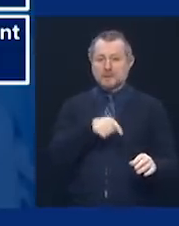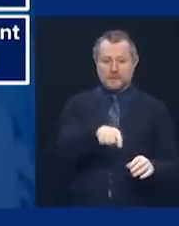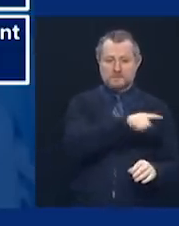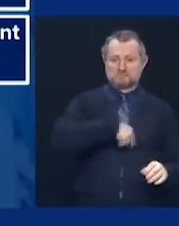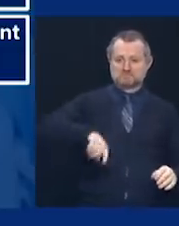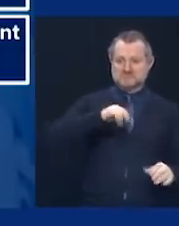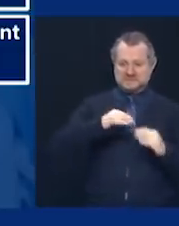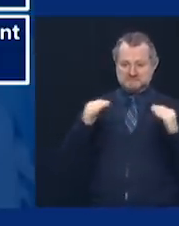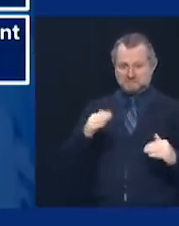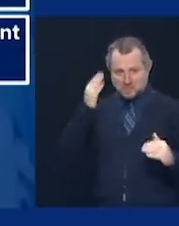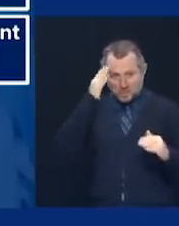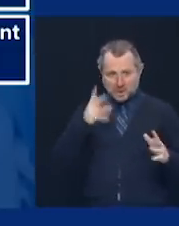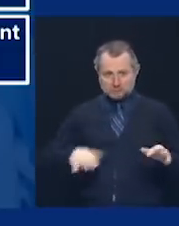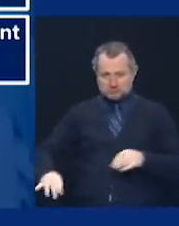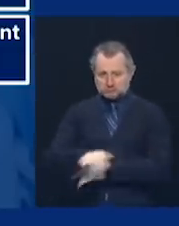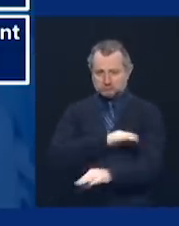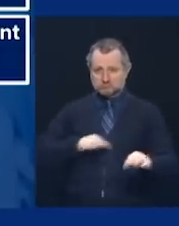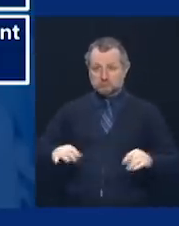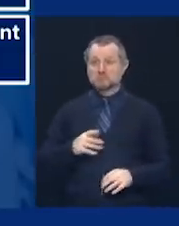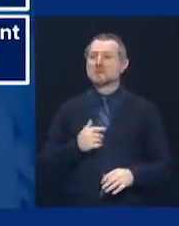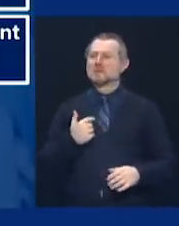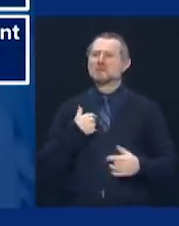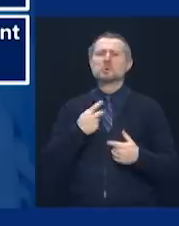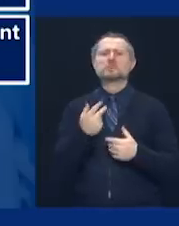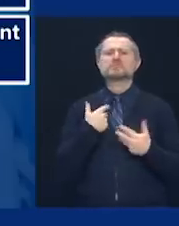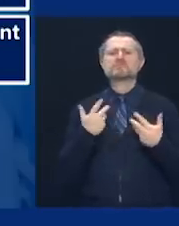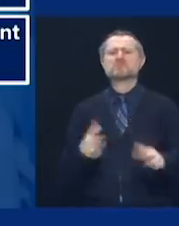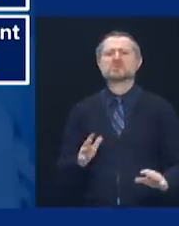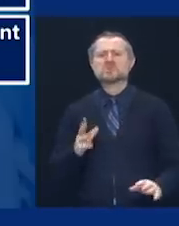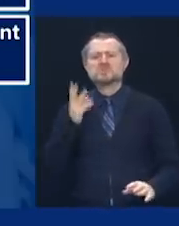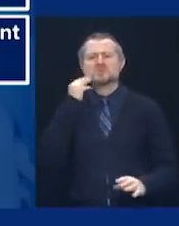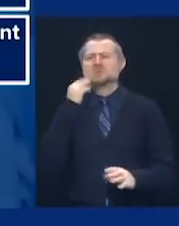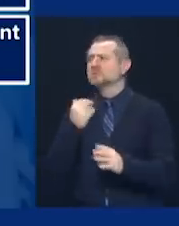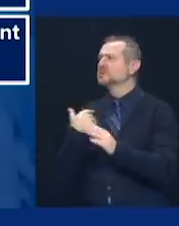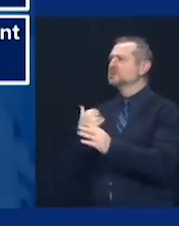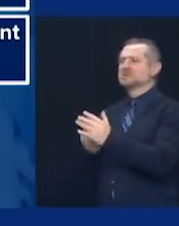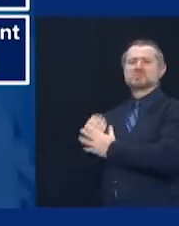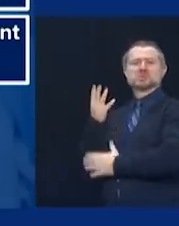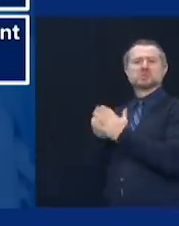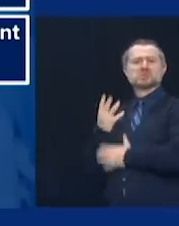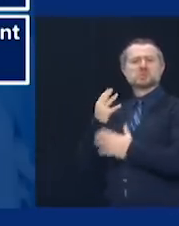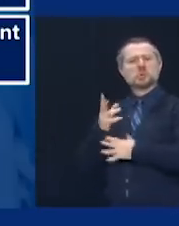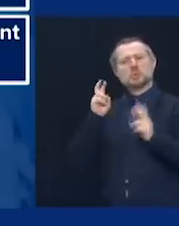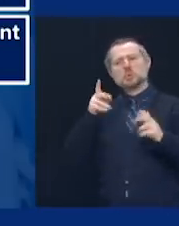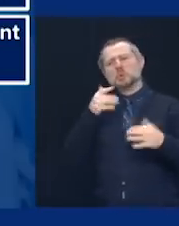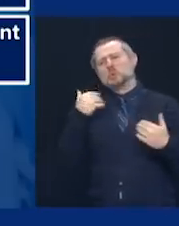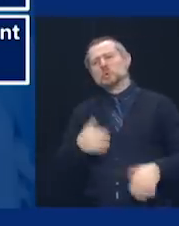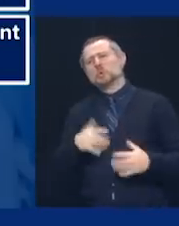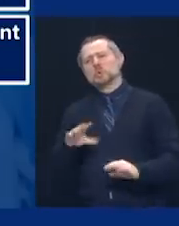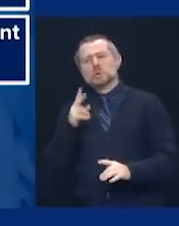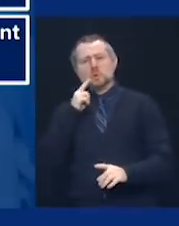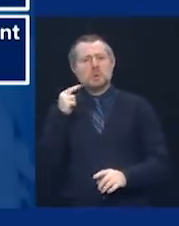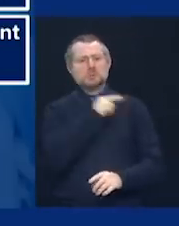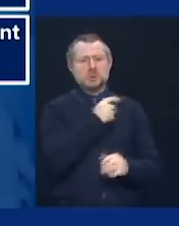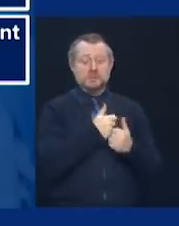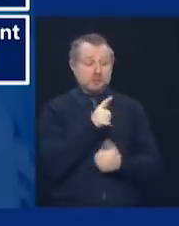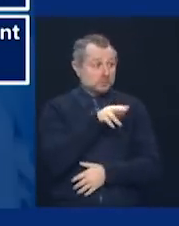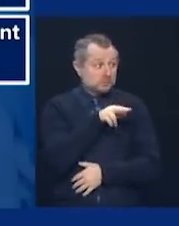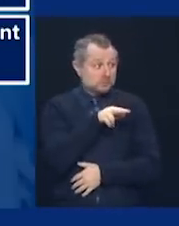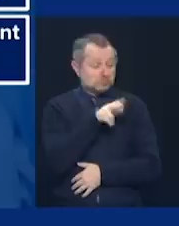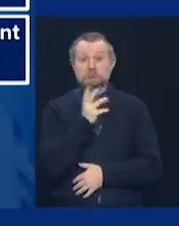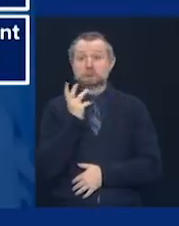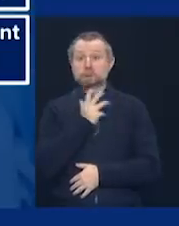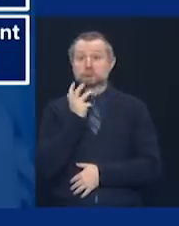right? So look at the game tape and be honest about what you saw in the game tape.